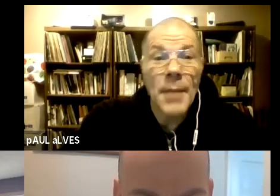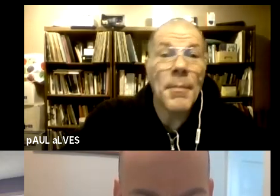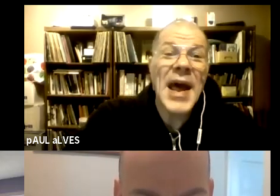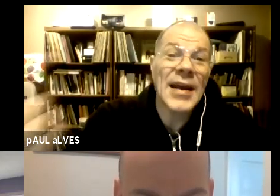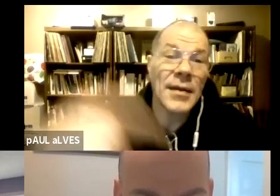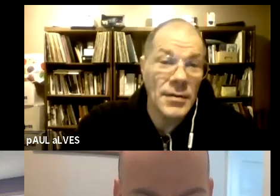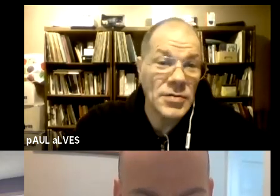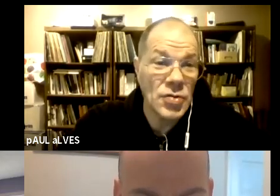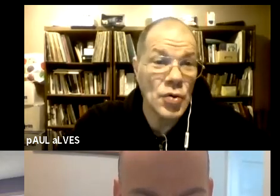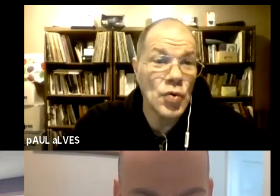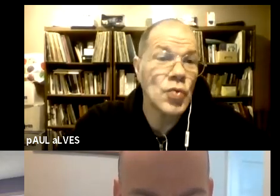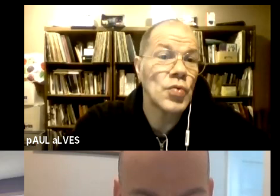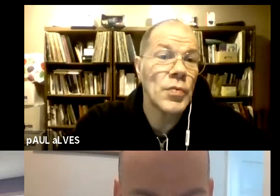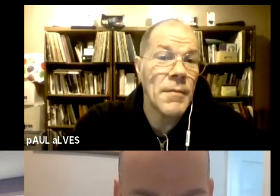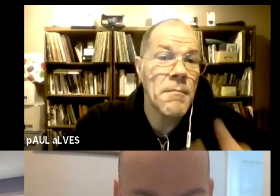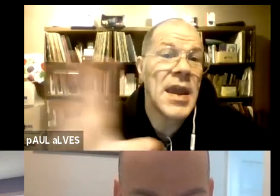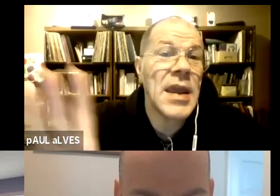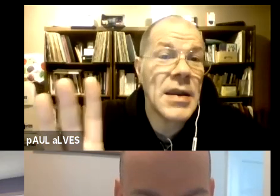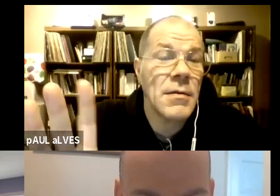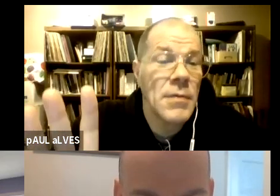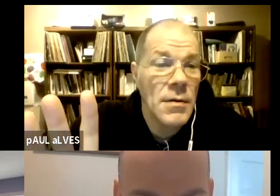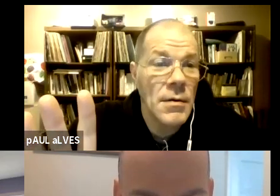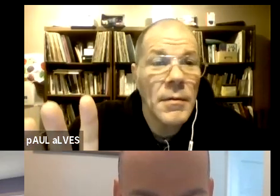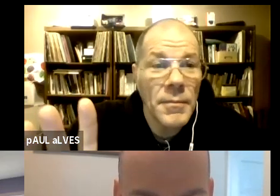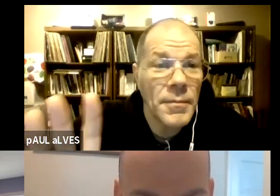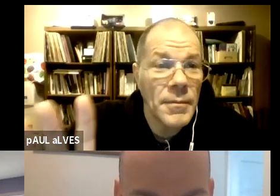it went back to the main